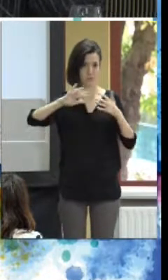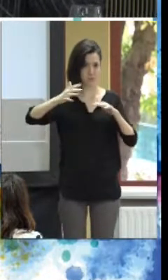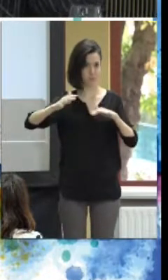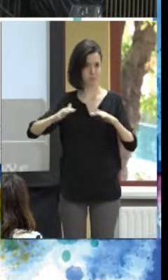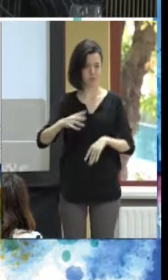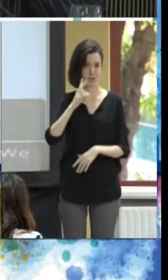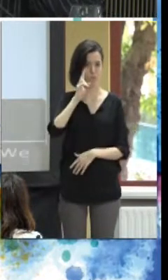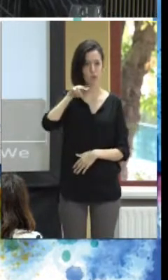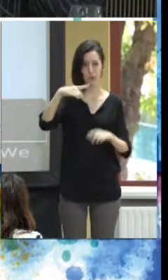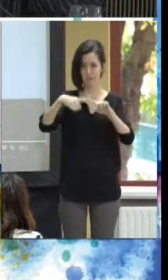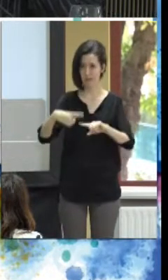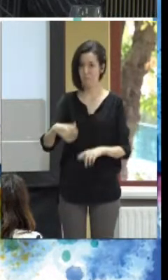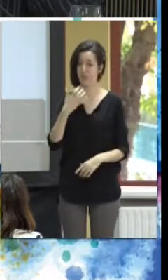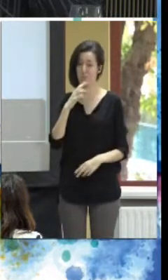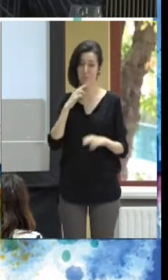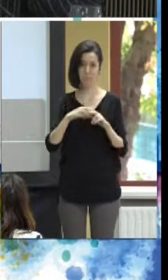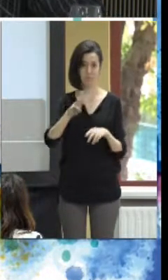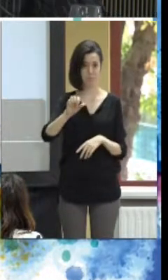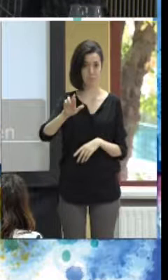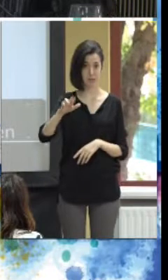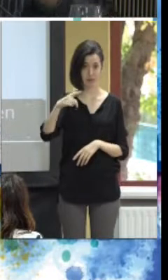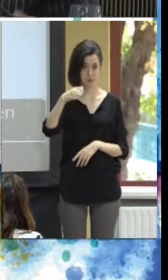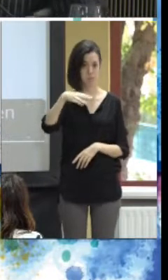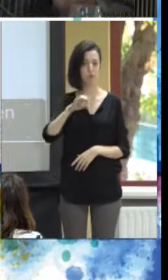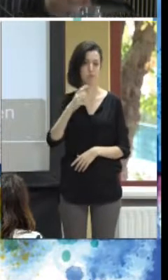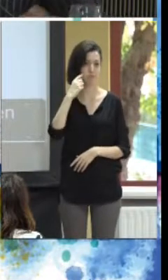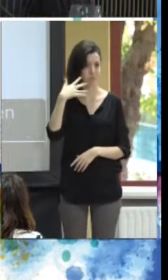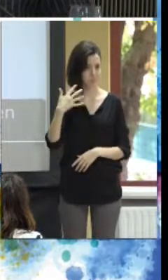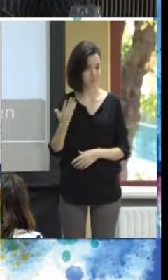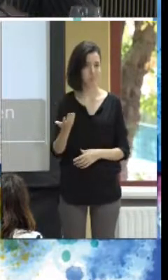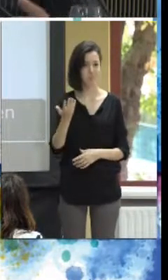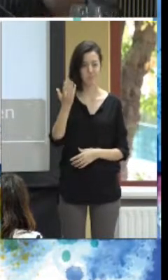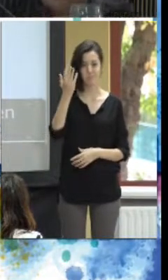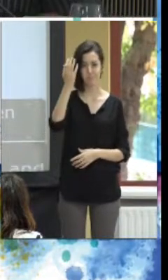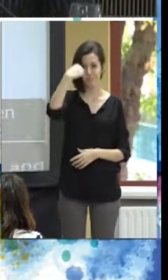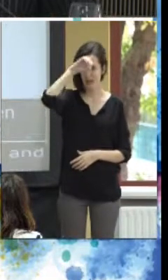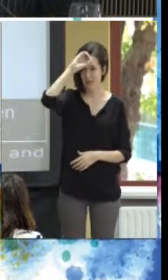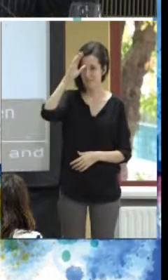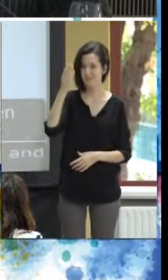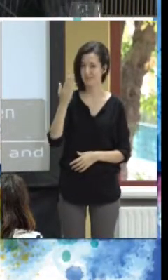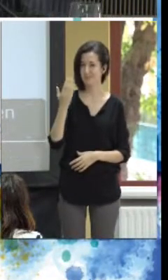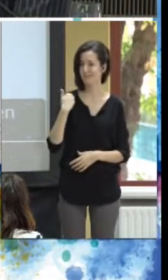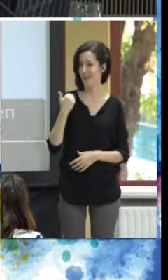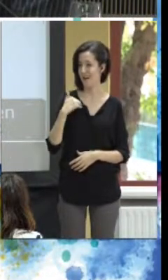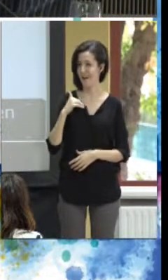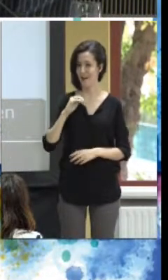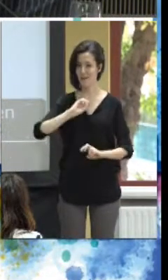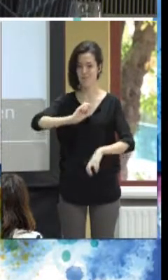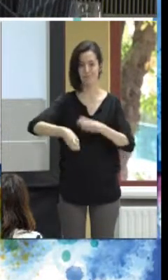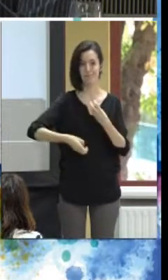in Berlin. I'm in the Museum Island. It's getting renovated, so nobody can see what we did there. So it's wonderful. No,